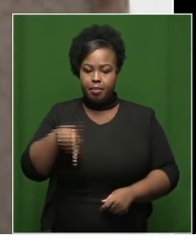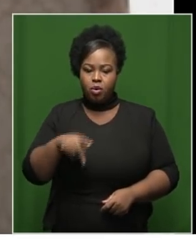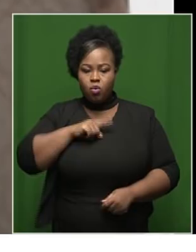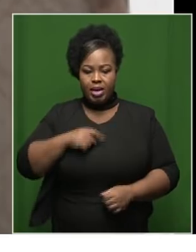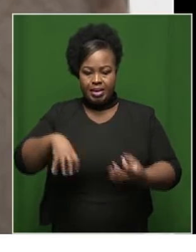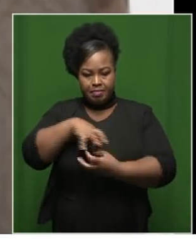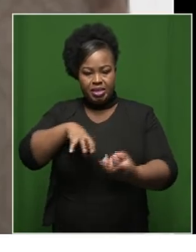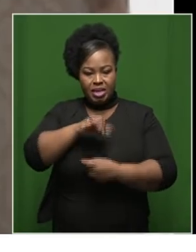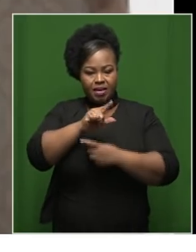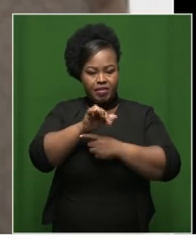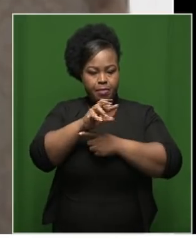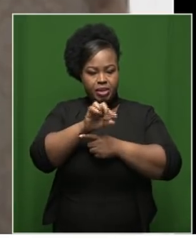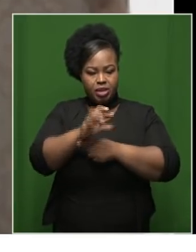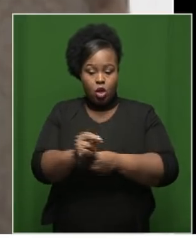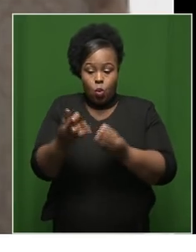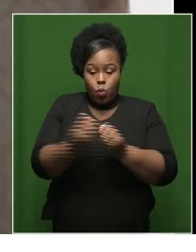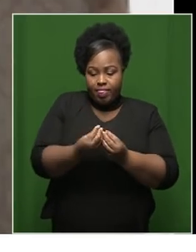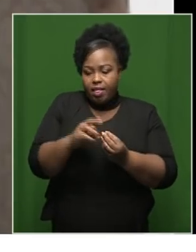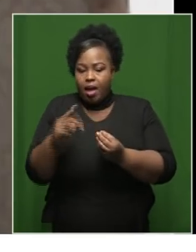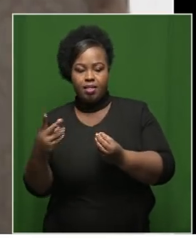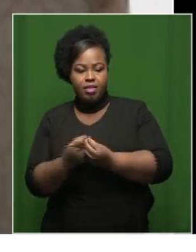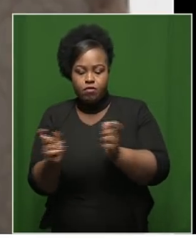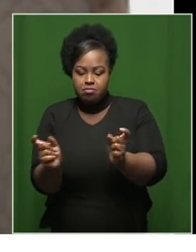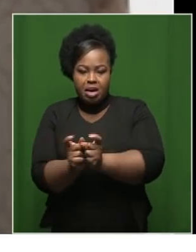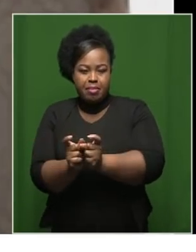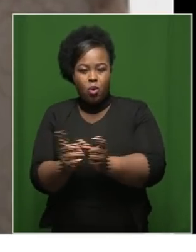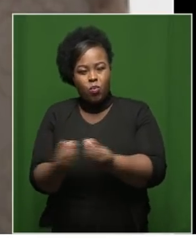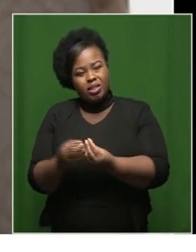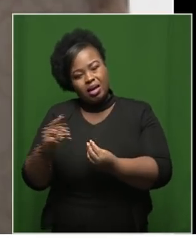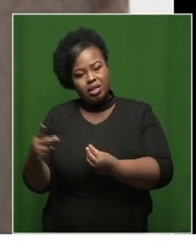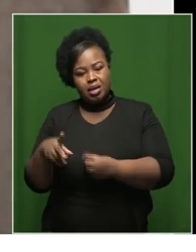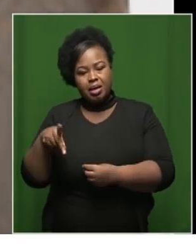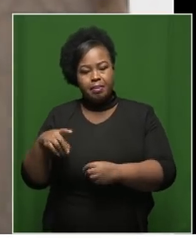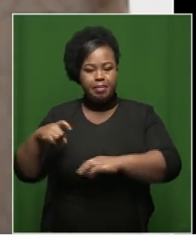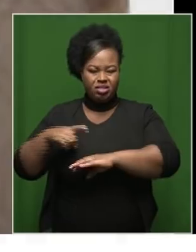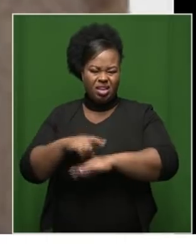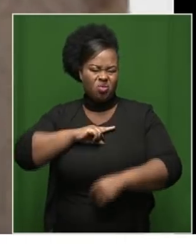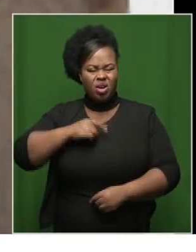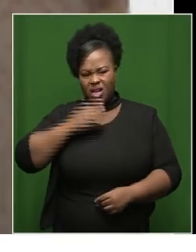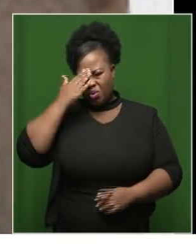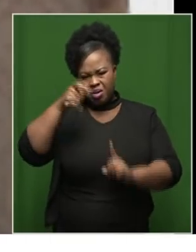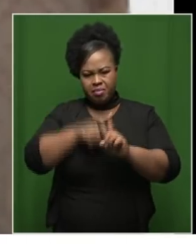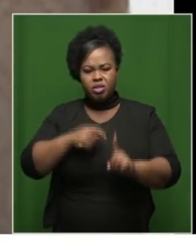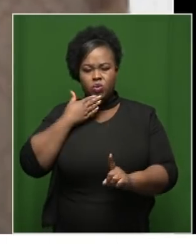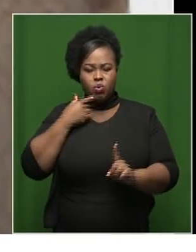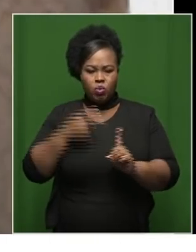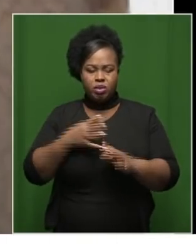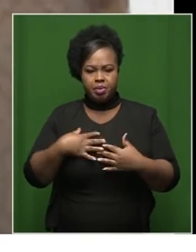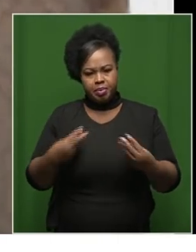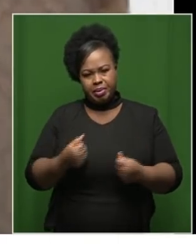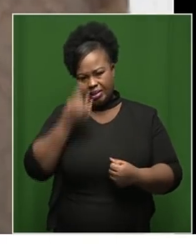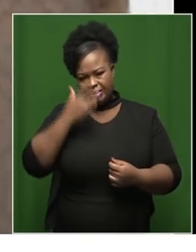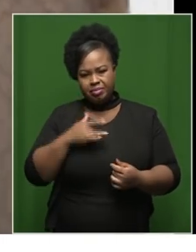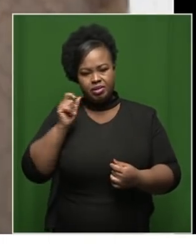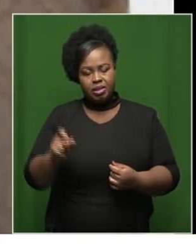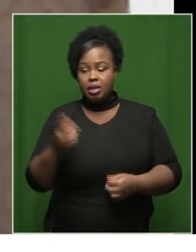of ivermectin with something else. So it was not just ivermectin, it was a mixture of something with the parasite, because I know the person who was treating those patients. So